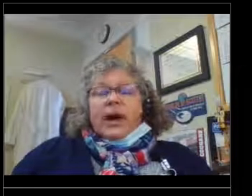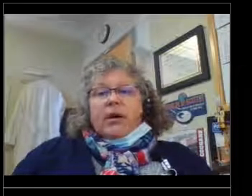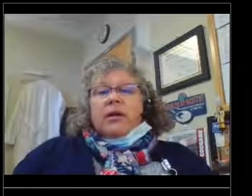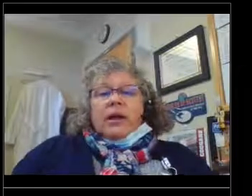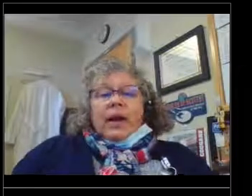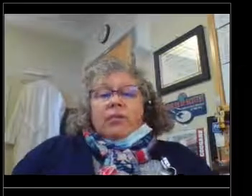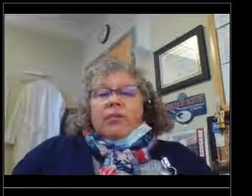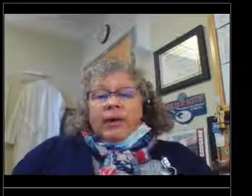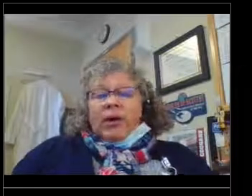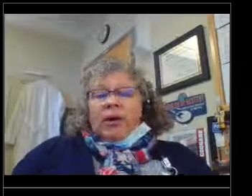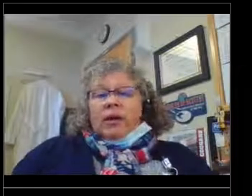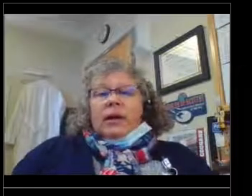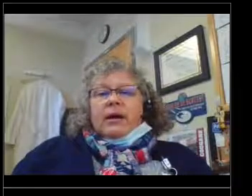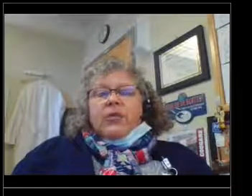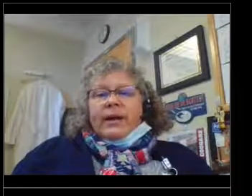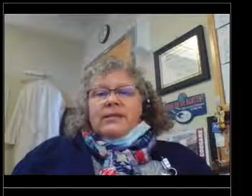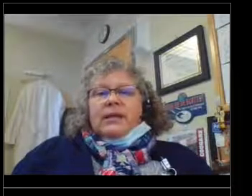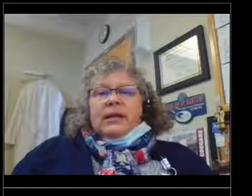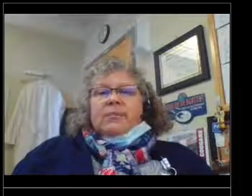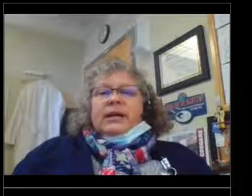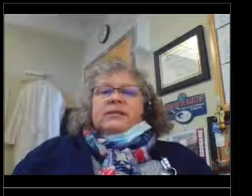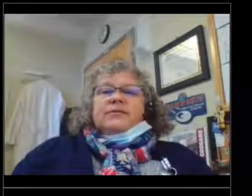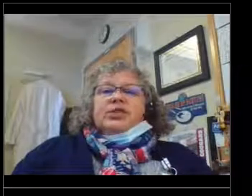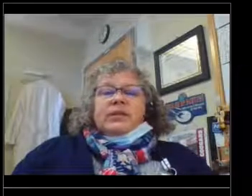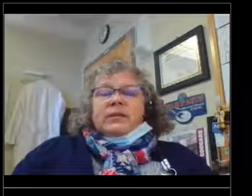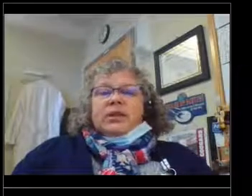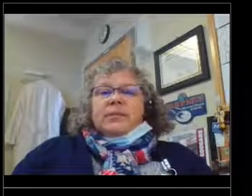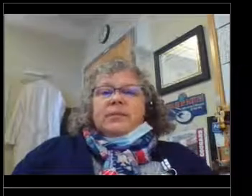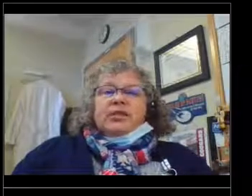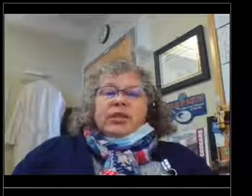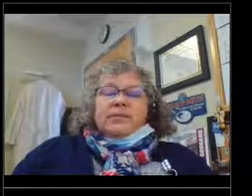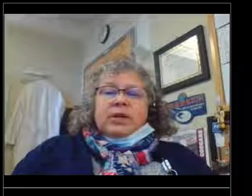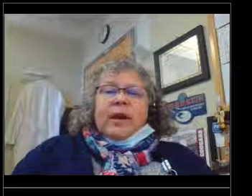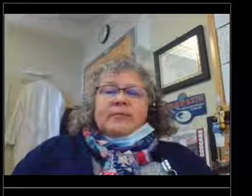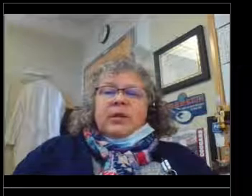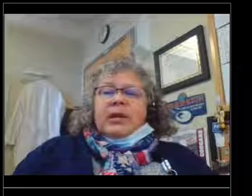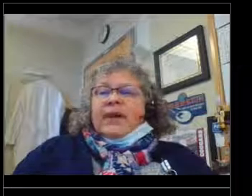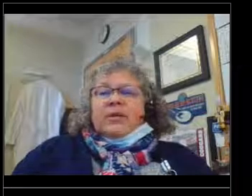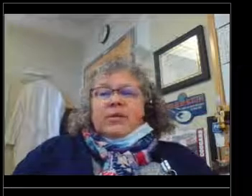weaknesses as well. And we are a great team because if she doesn't know something,